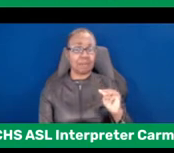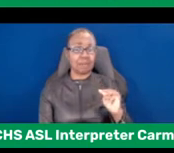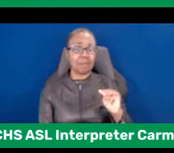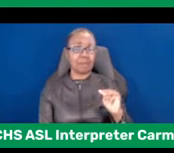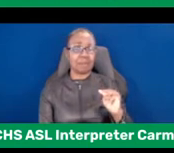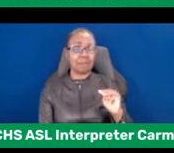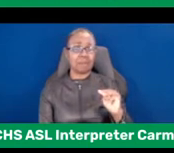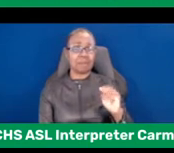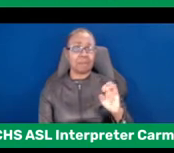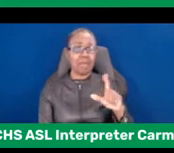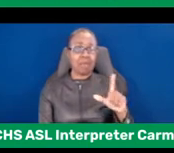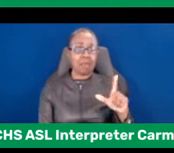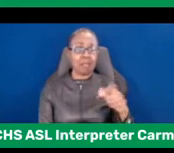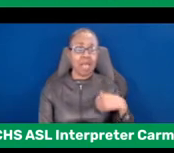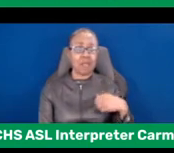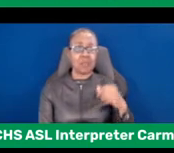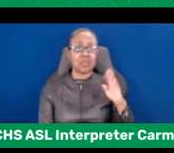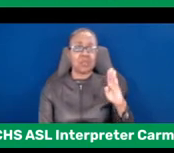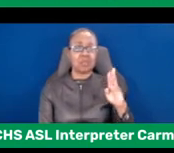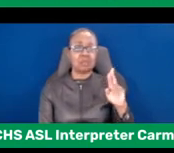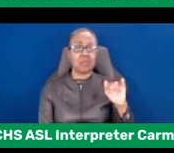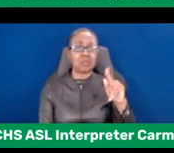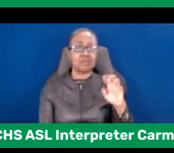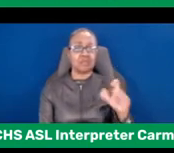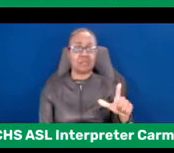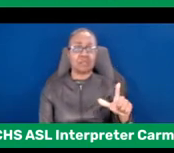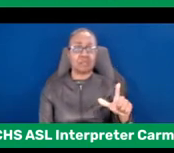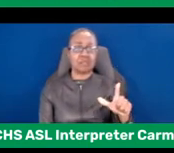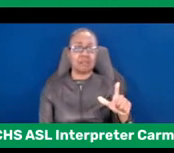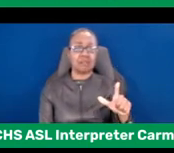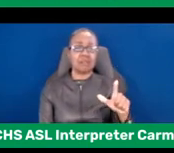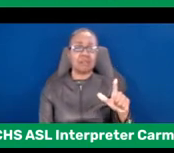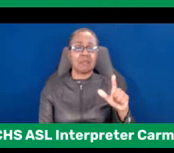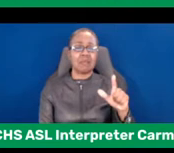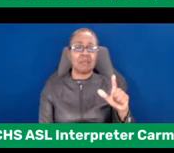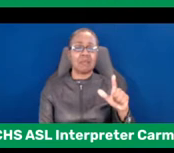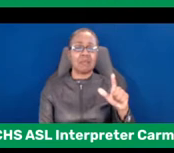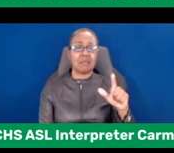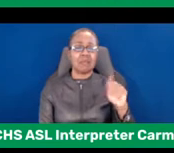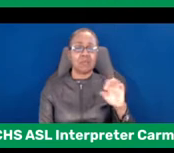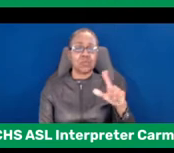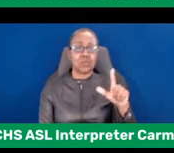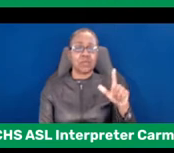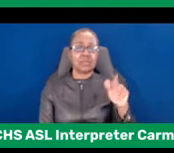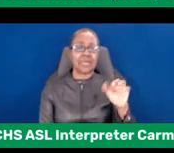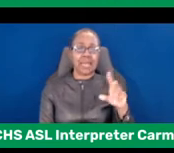with Bronzeville Kenwood Mutual Aid. Thank you. Thanks, Cosmos.